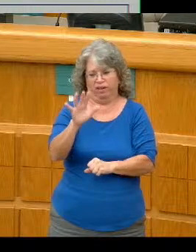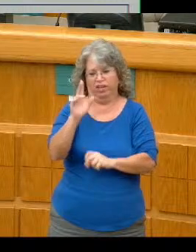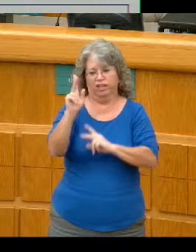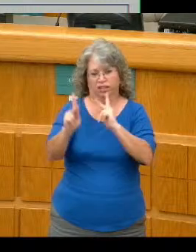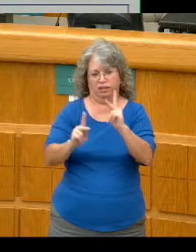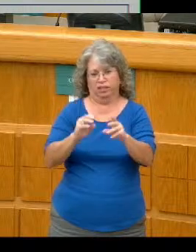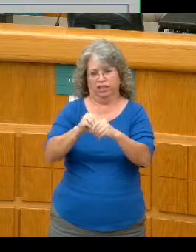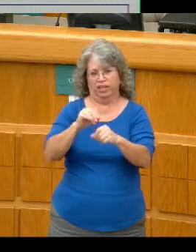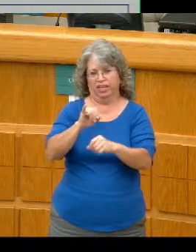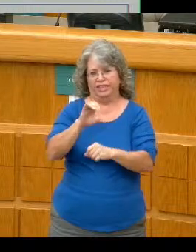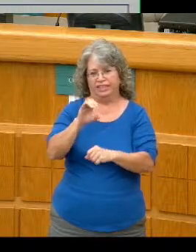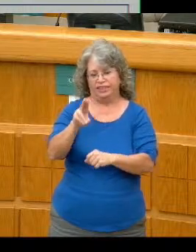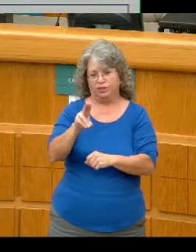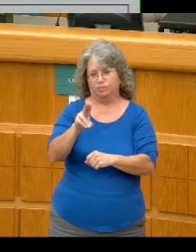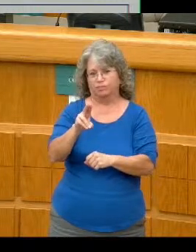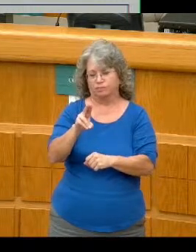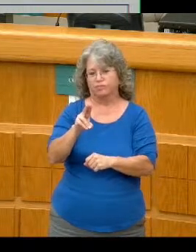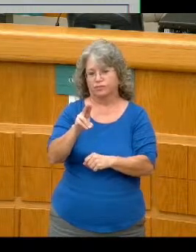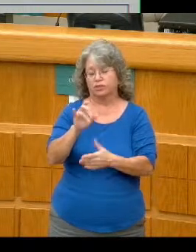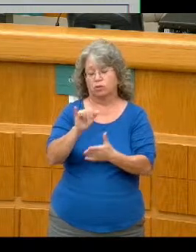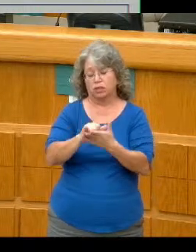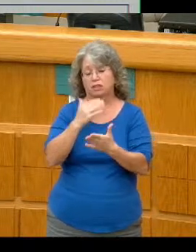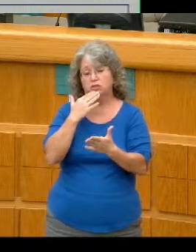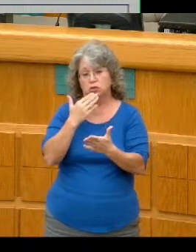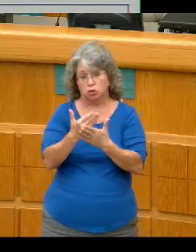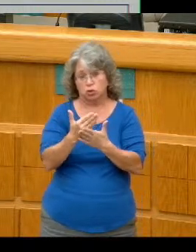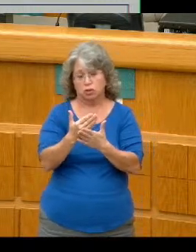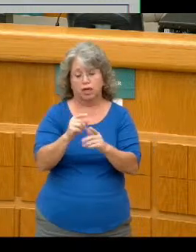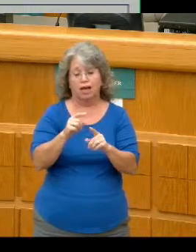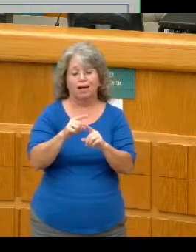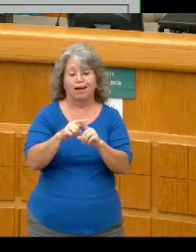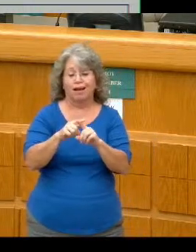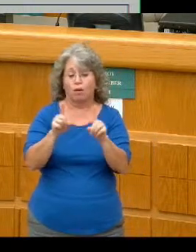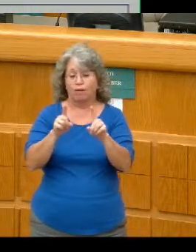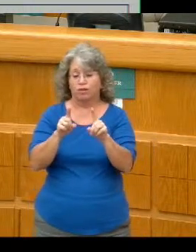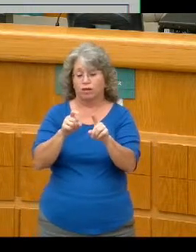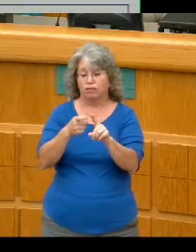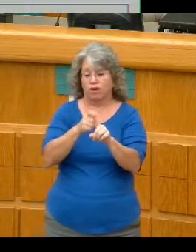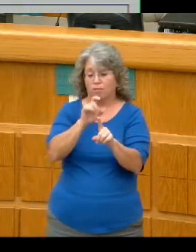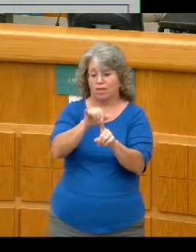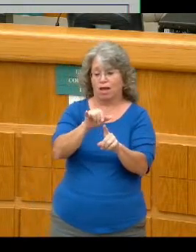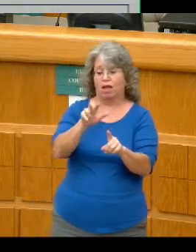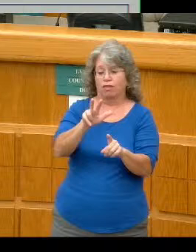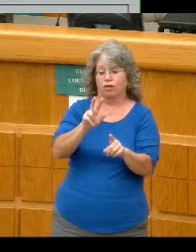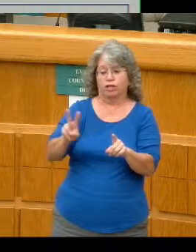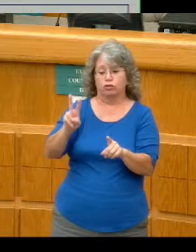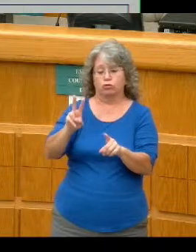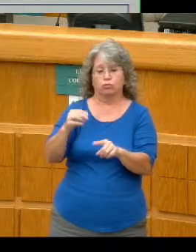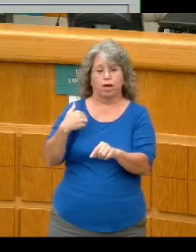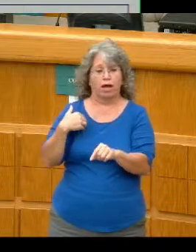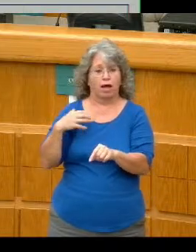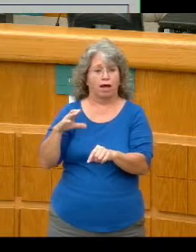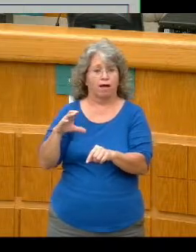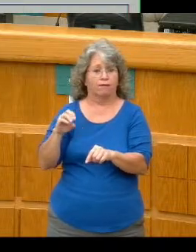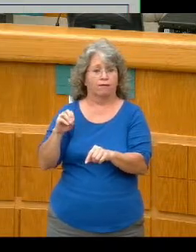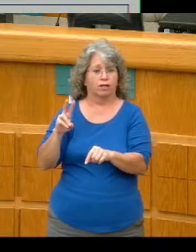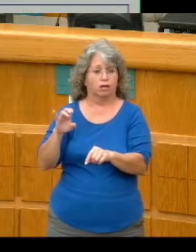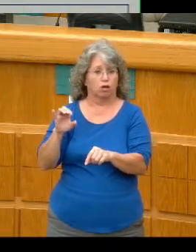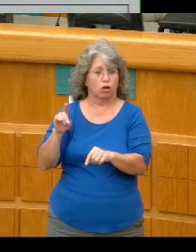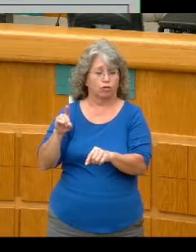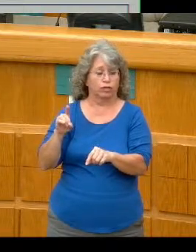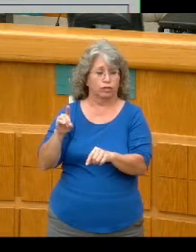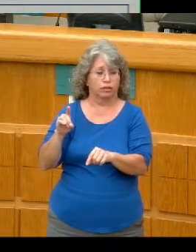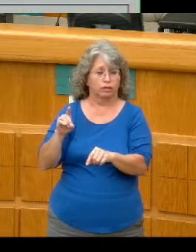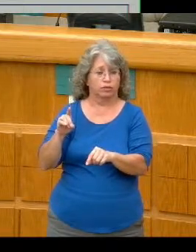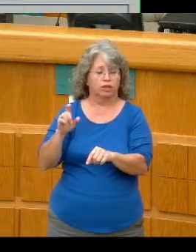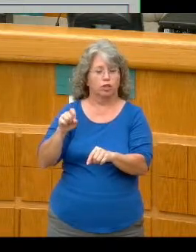there's 145 people in the ICU, so that's a positive development. But 32 of them have COVID, and you have to not look at